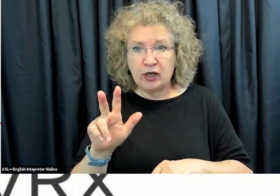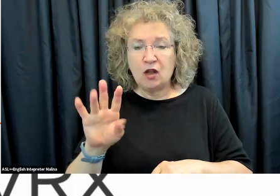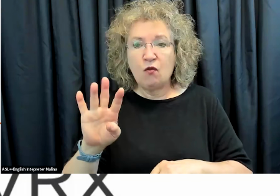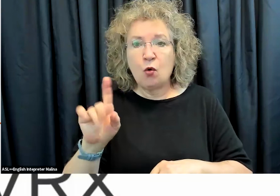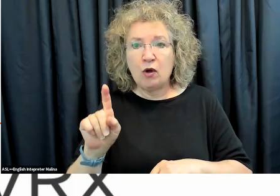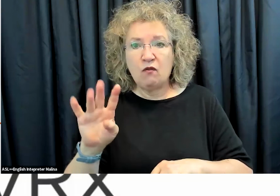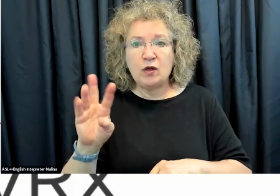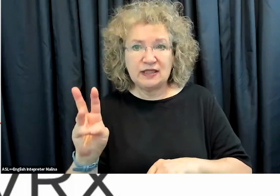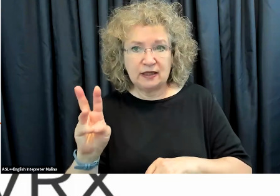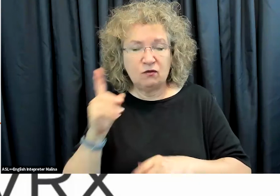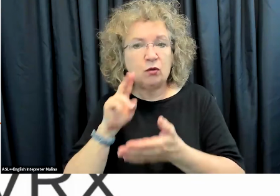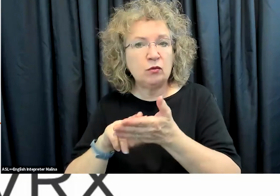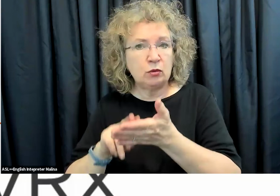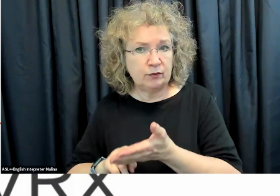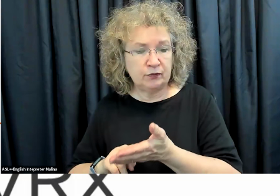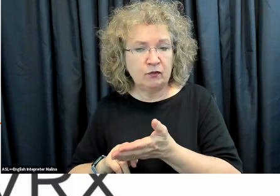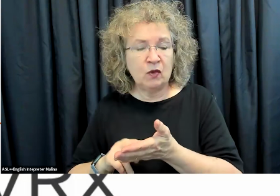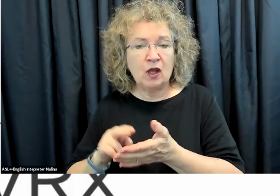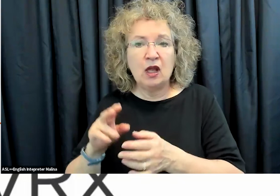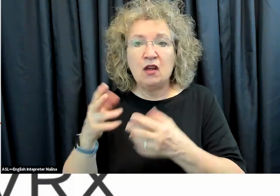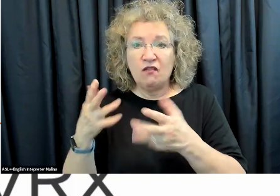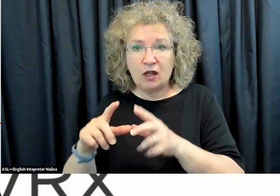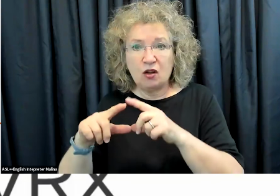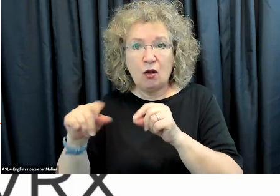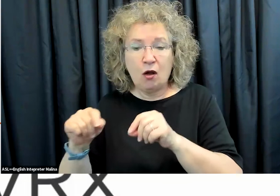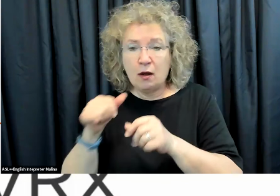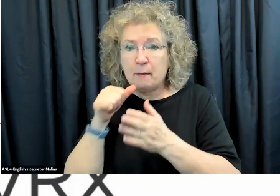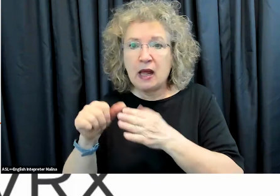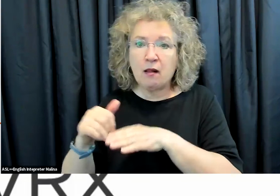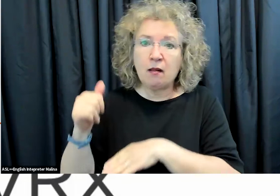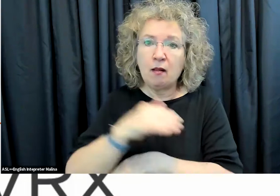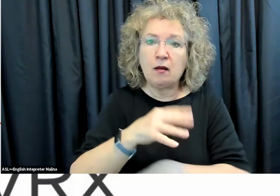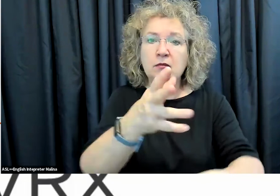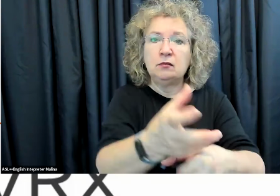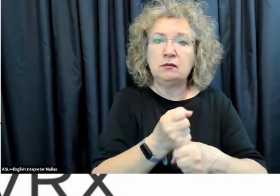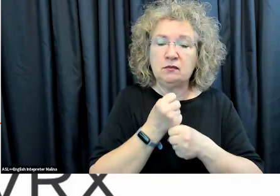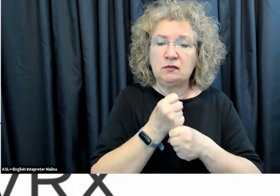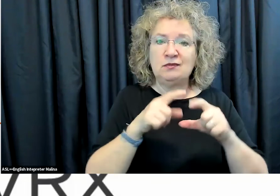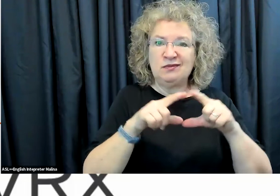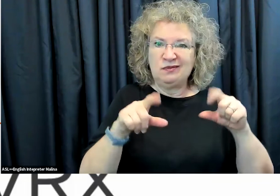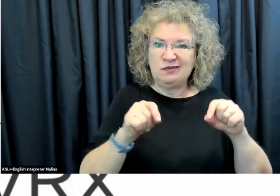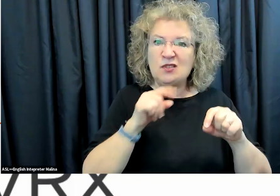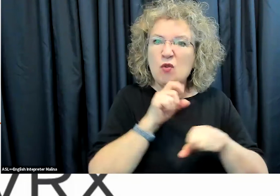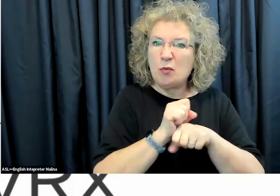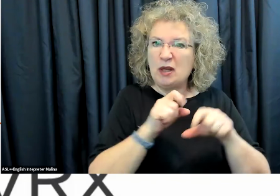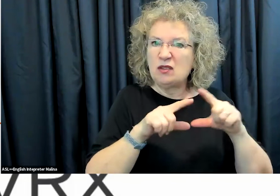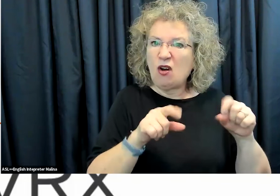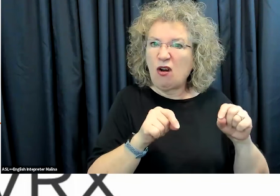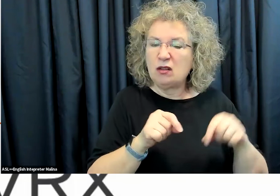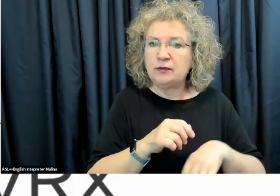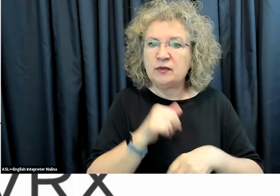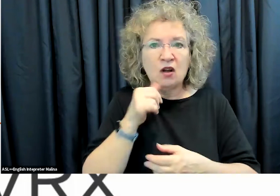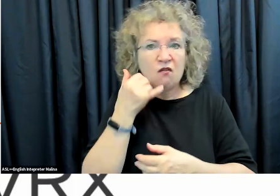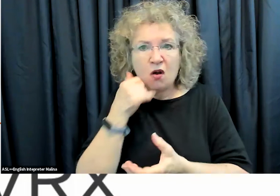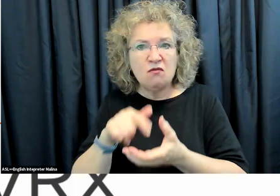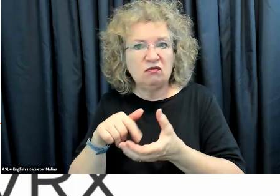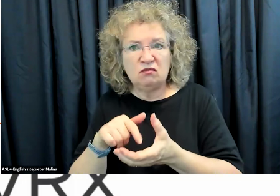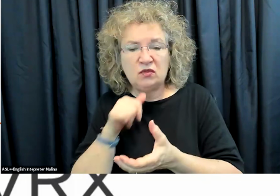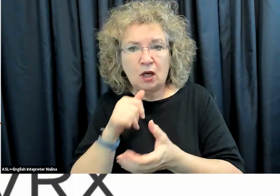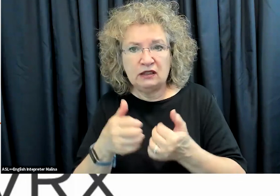1-800-913-4146 to enroll, and a card will be sent to you in the mail. You can use tools that are on the website to